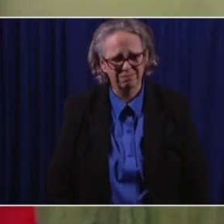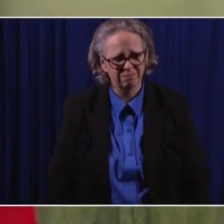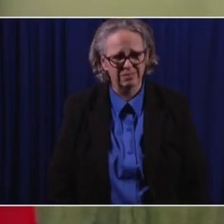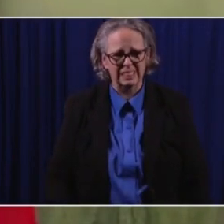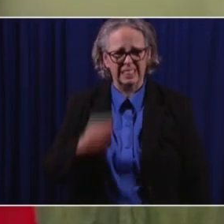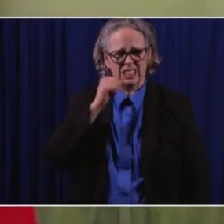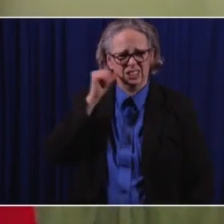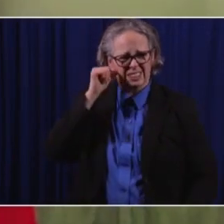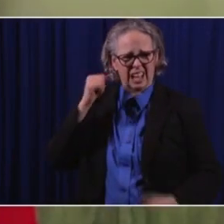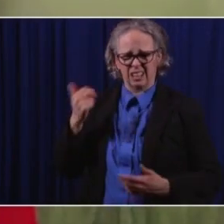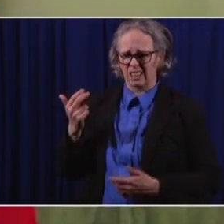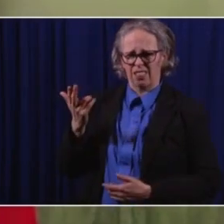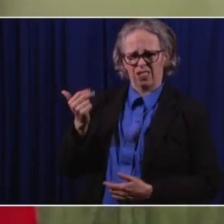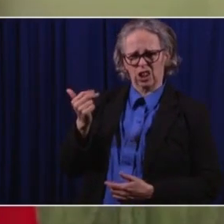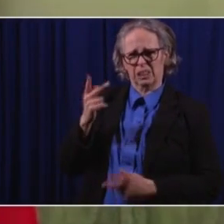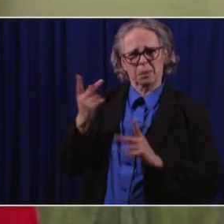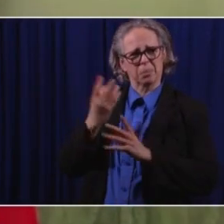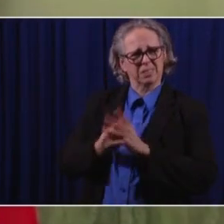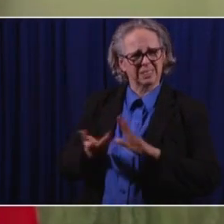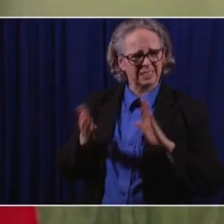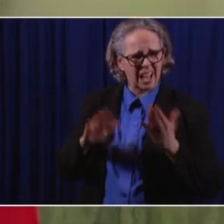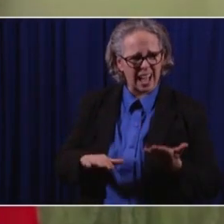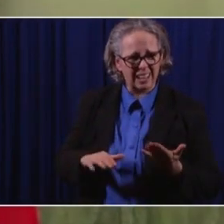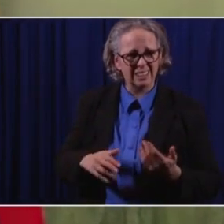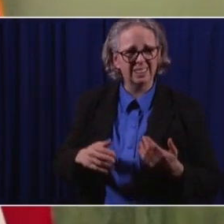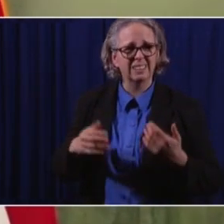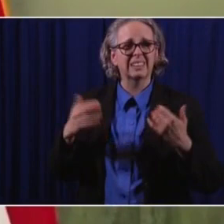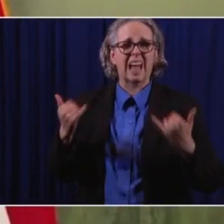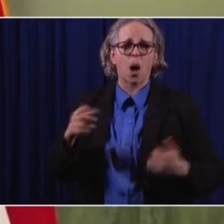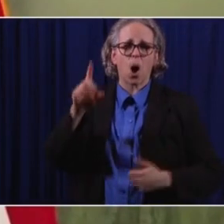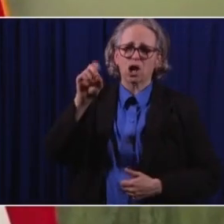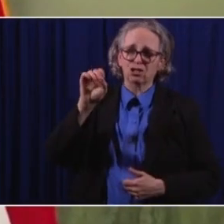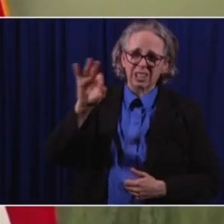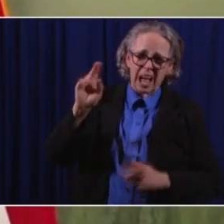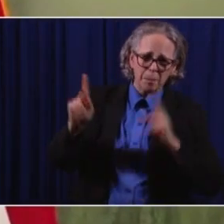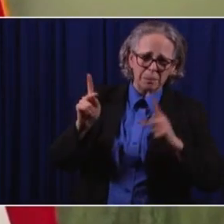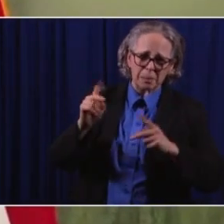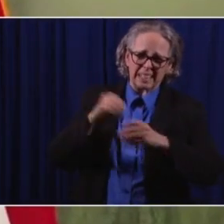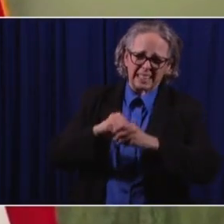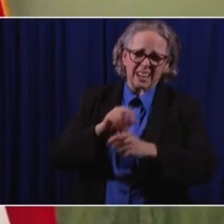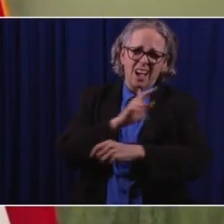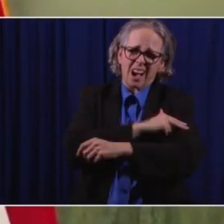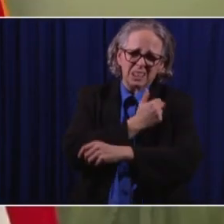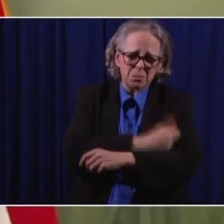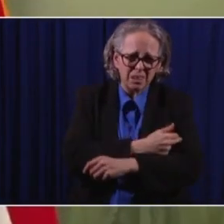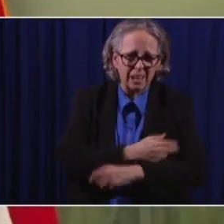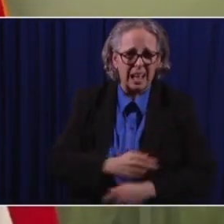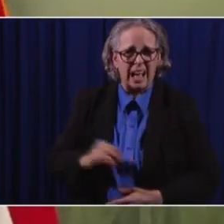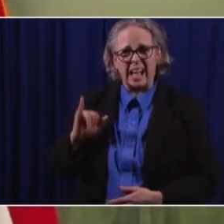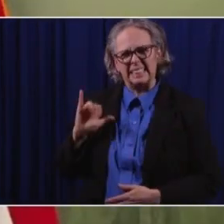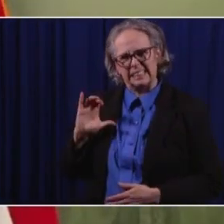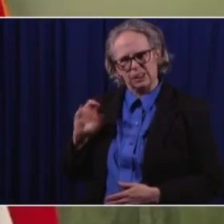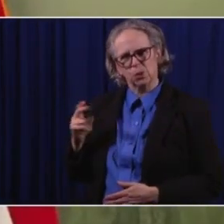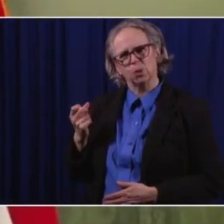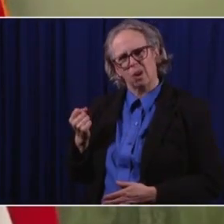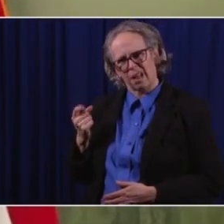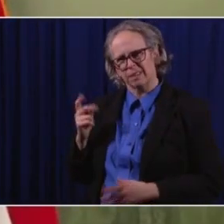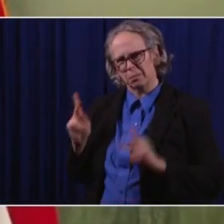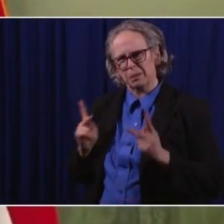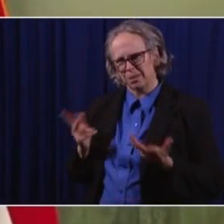were 109 new hospitalizations, 11 new ICU admissions reported in the last 24